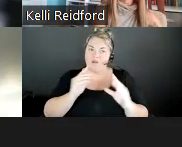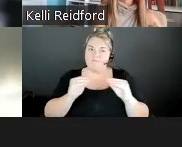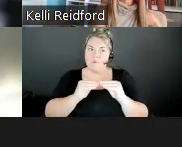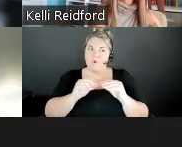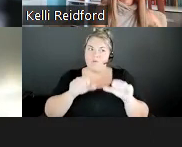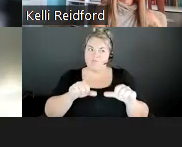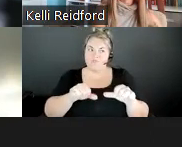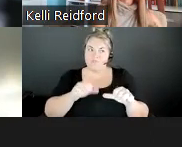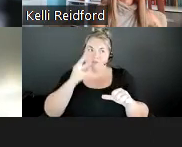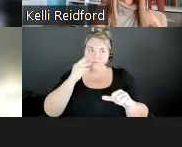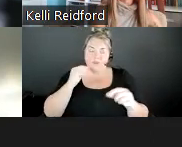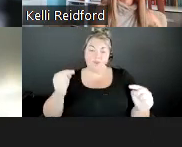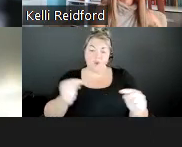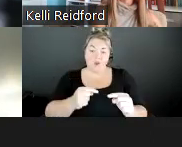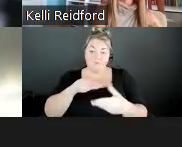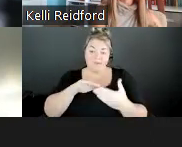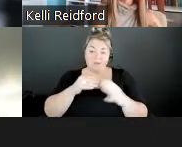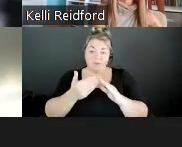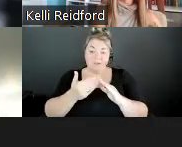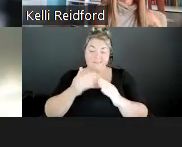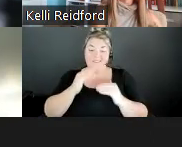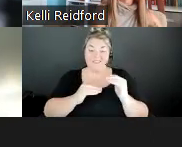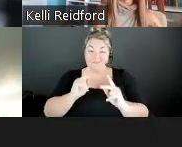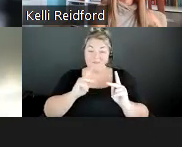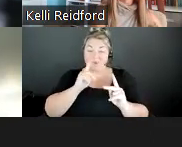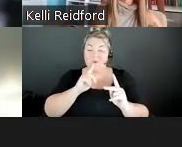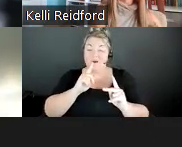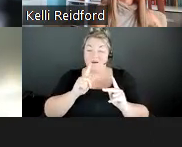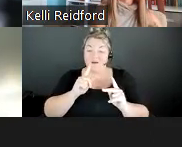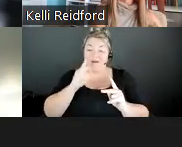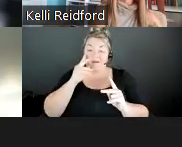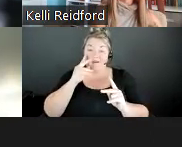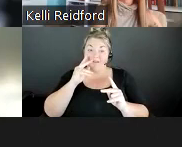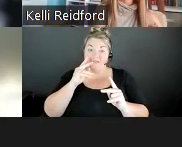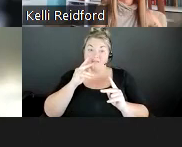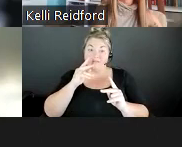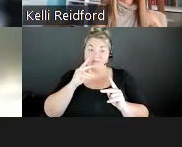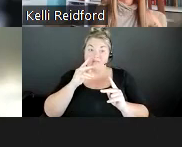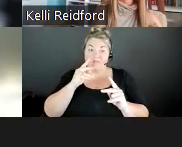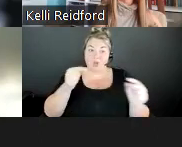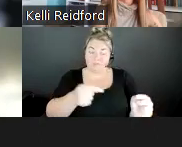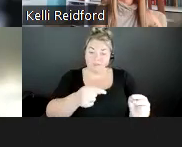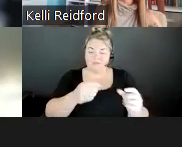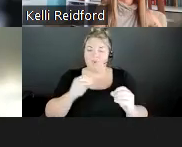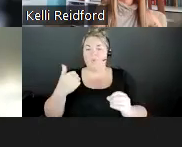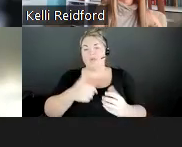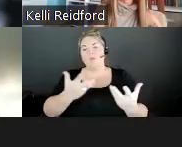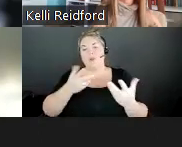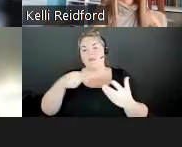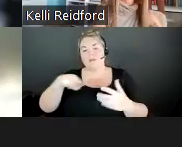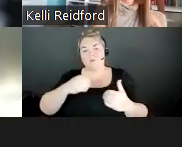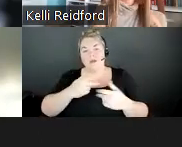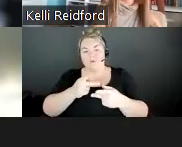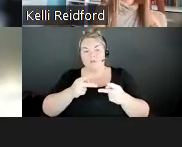be harmed in the community than be the people who are harmed. So we wanted them to have a place where they could be outside and